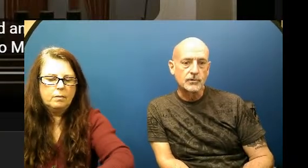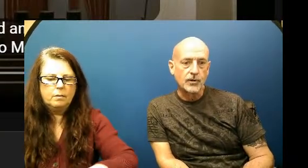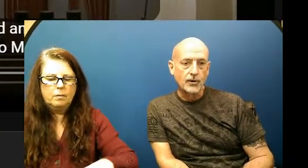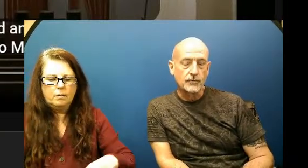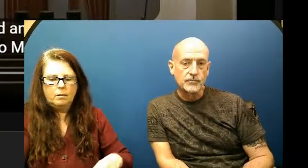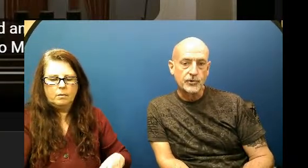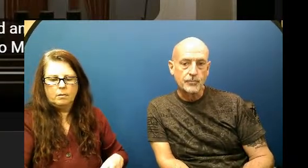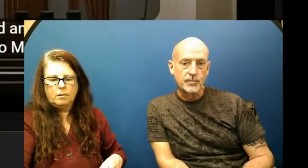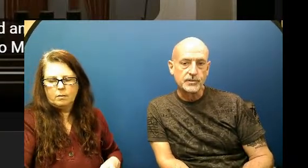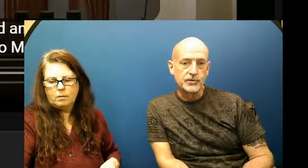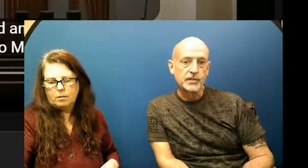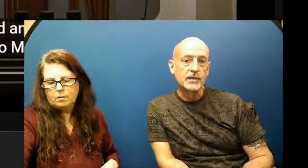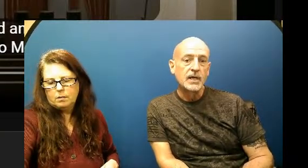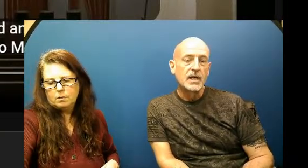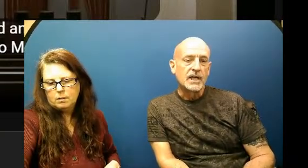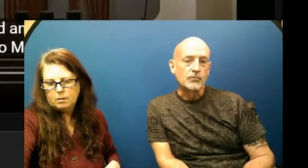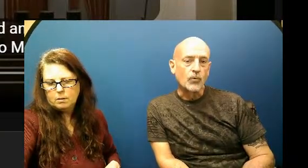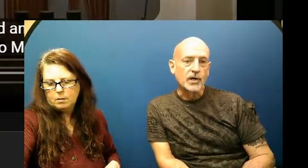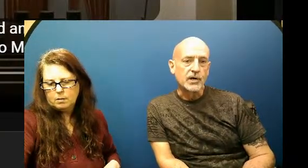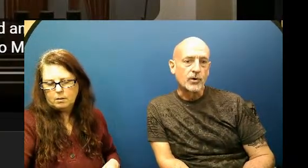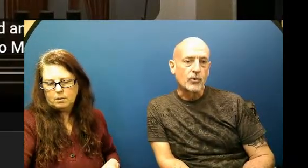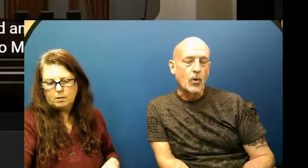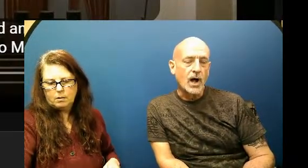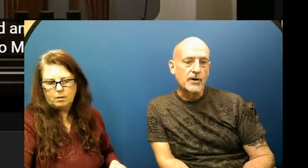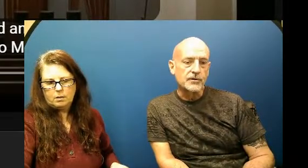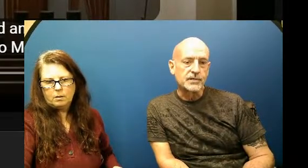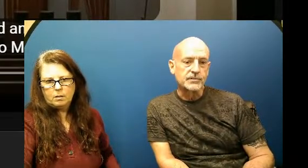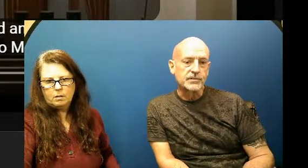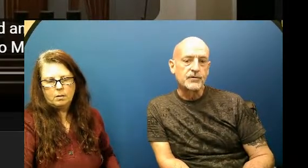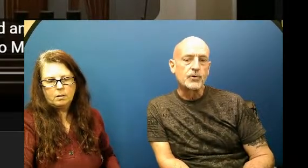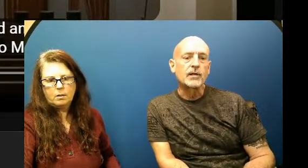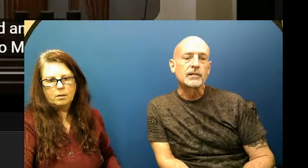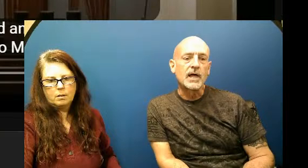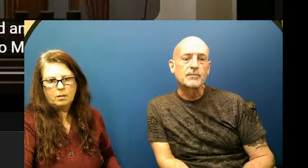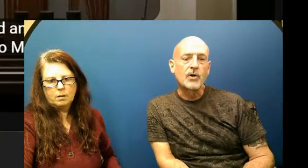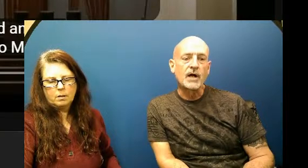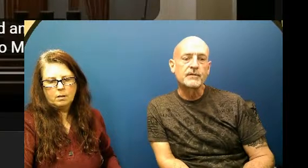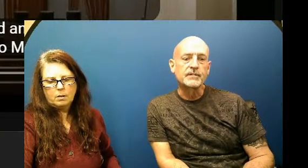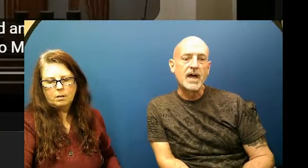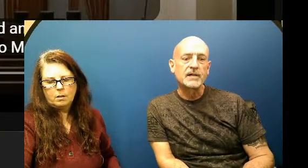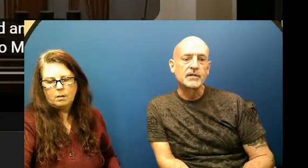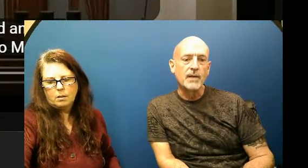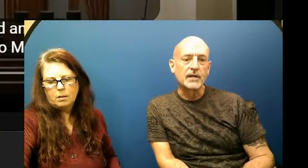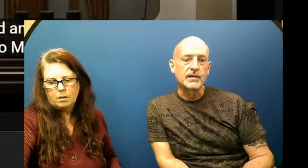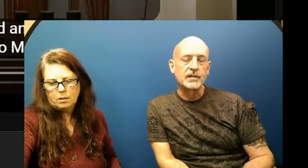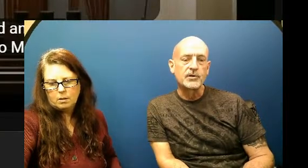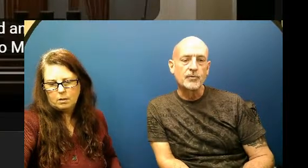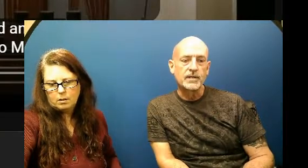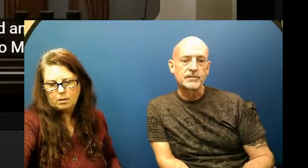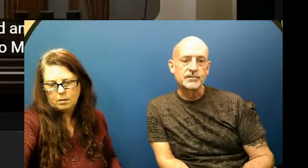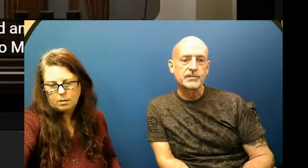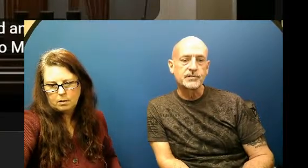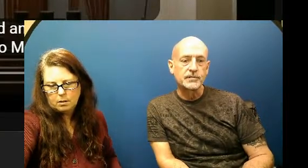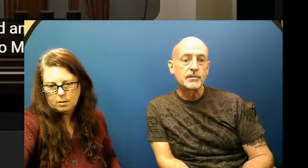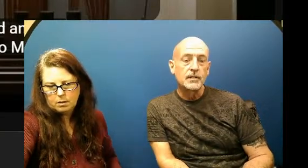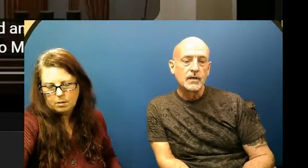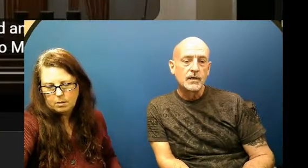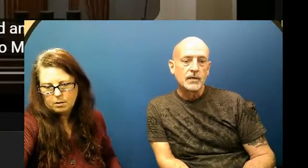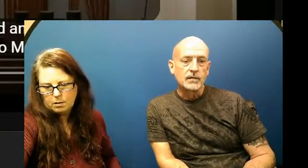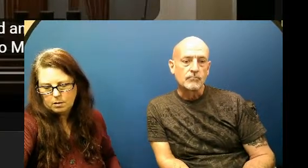protection law, the European Union. And what it requires is that if you collect private data about any European